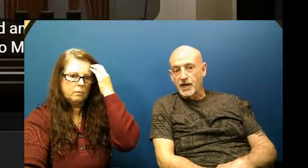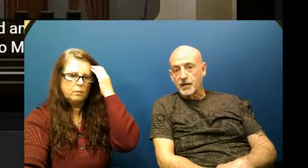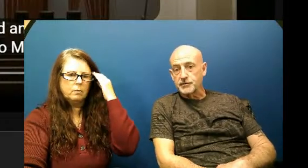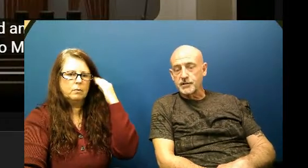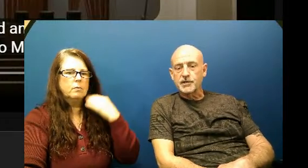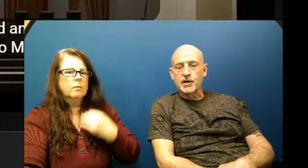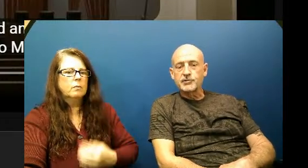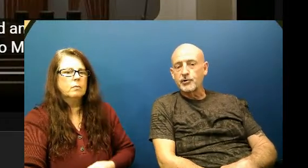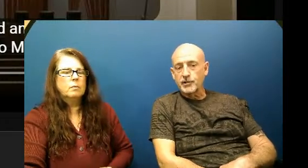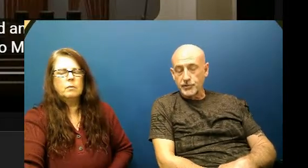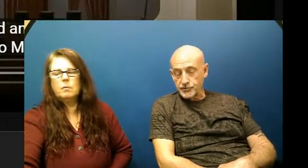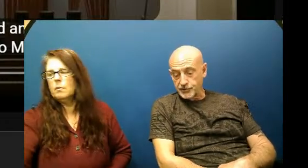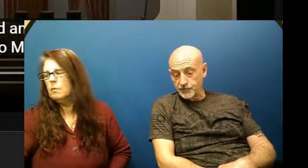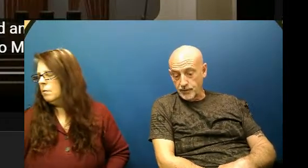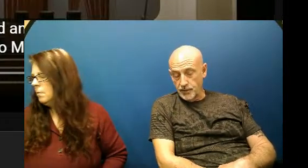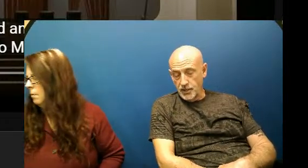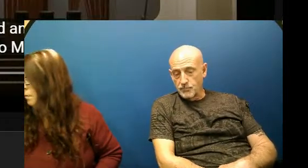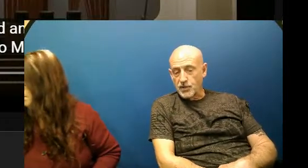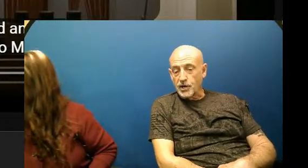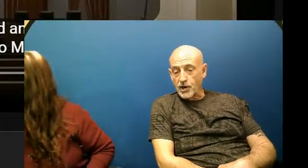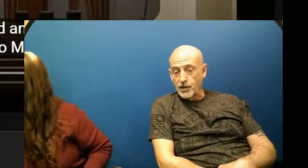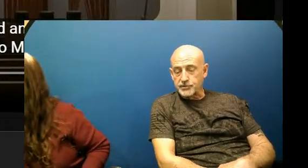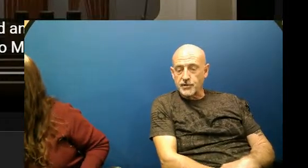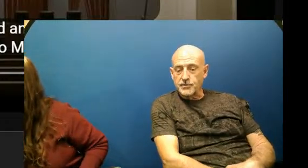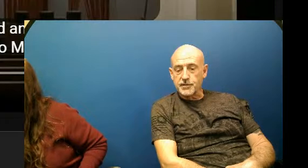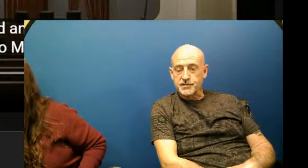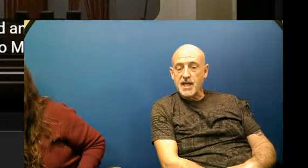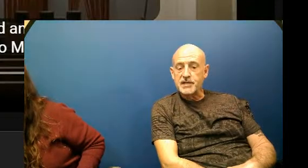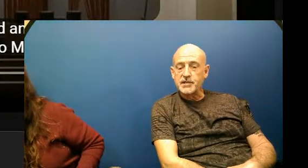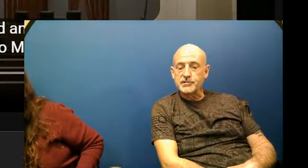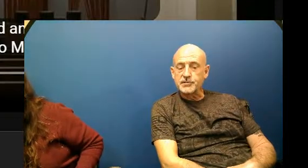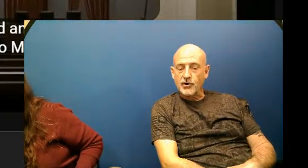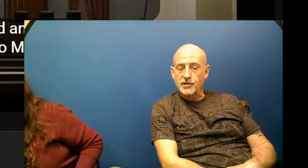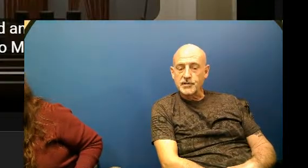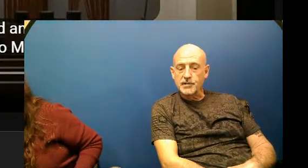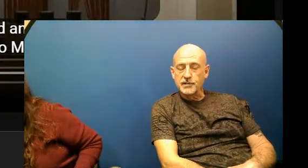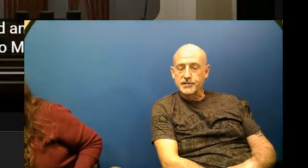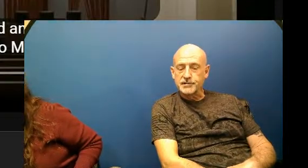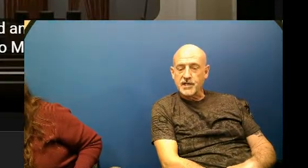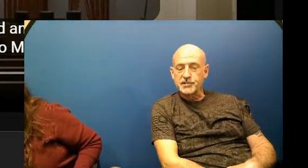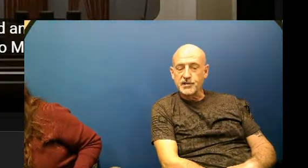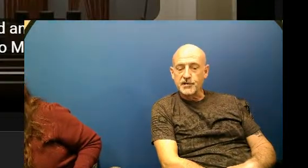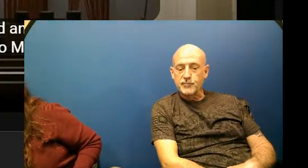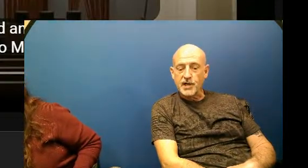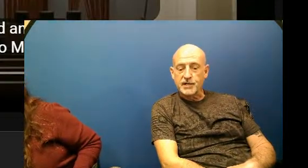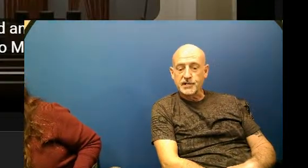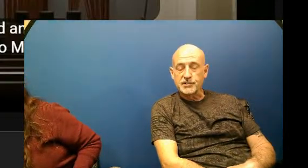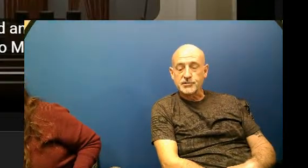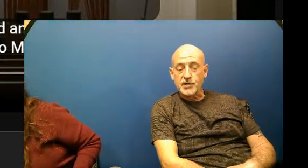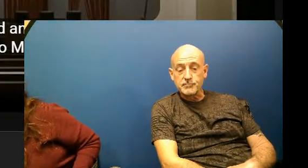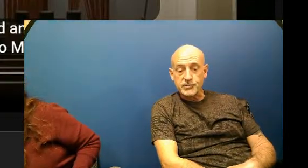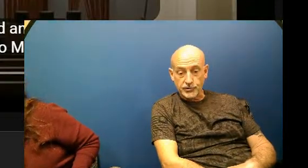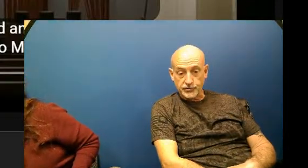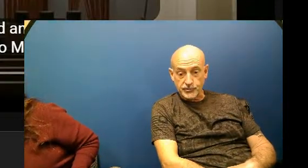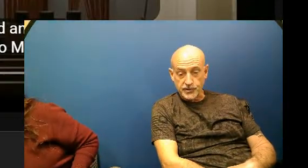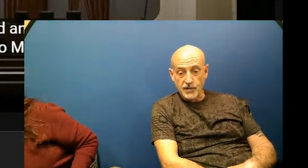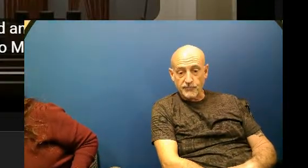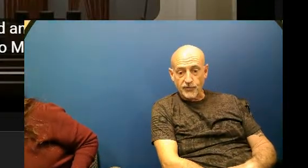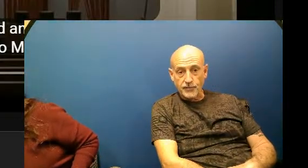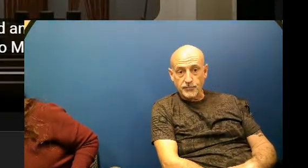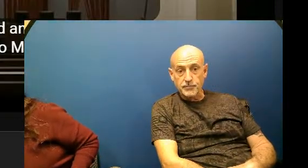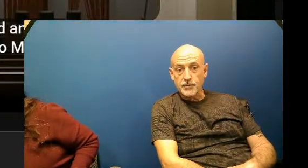of the child is under-inclusive because the state is asserting the necessity of protecting some